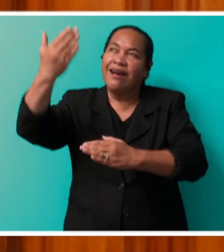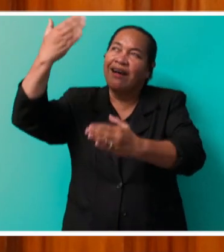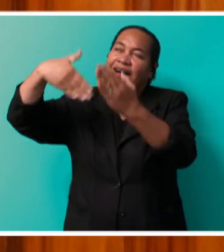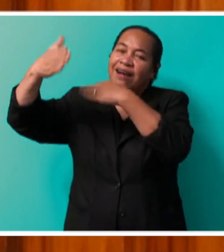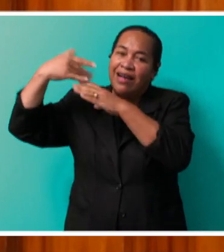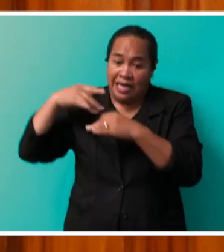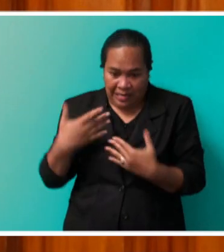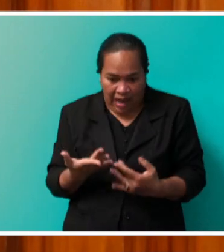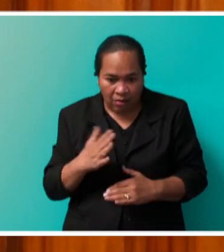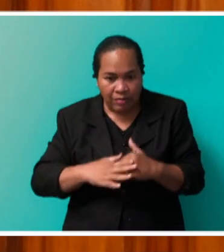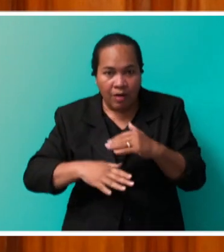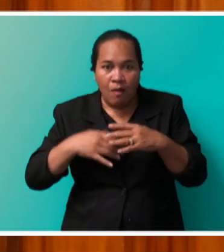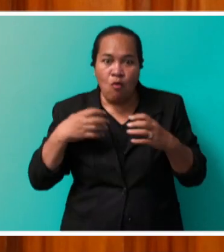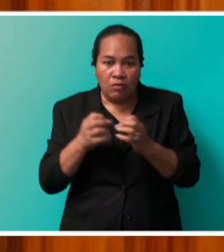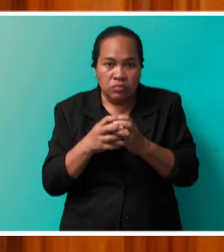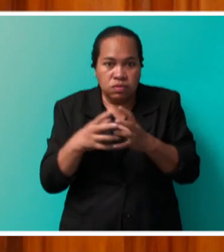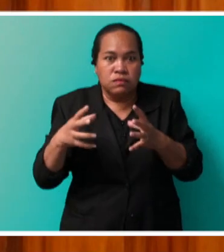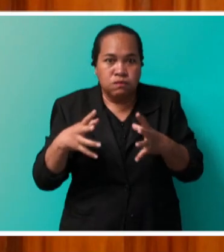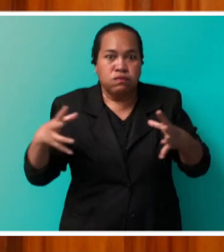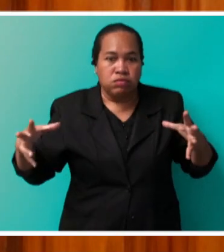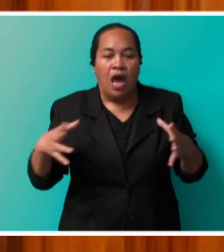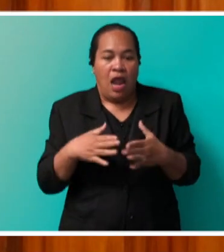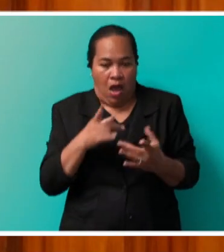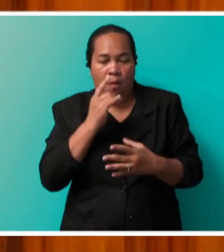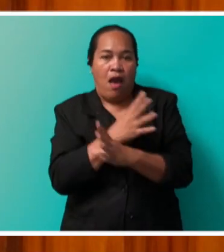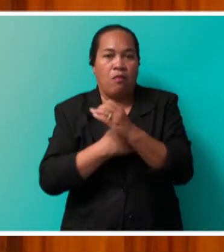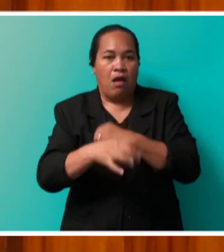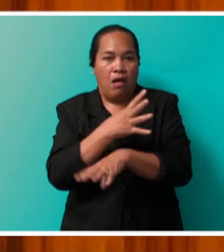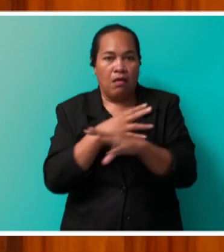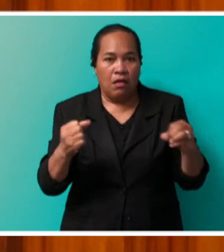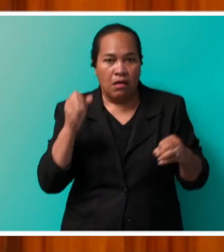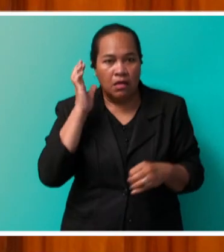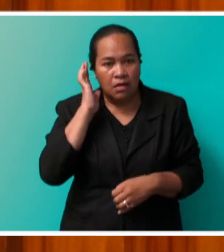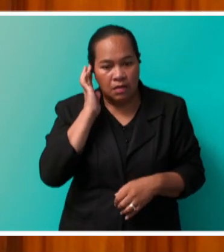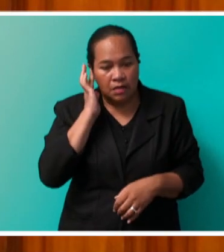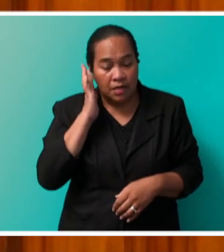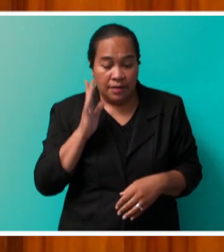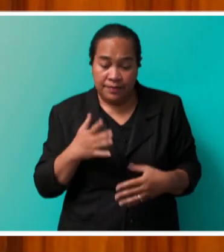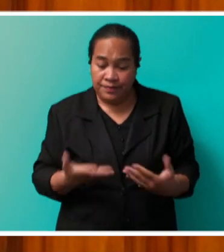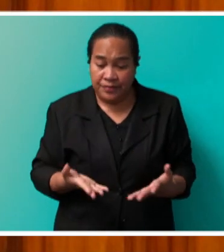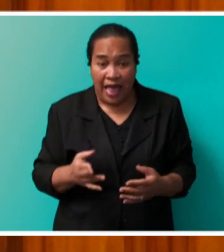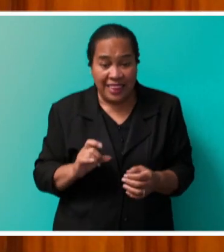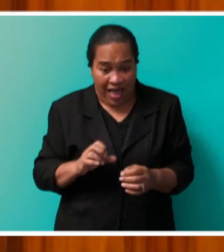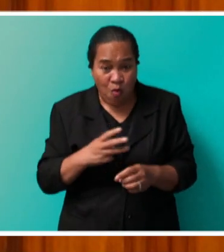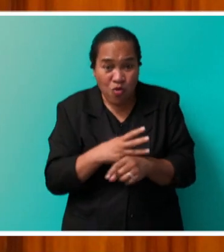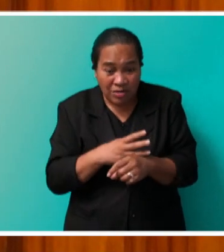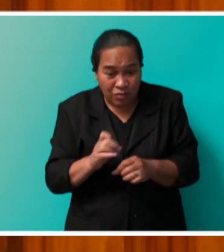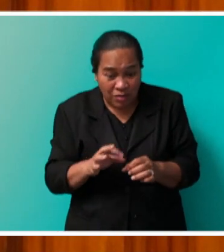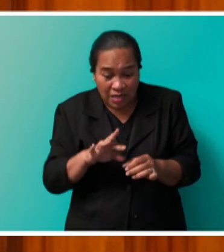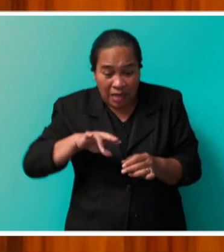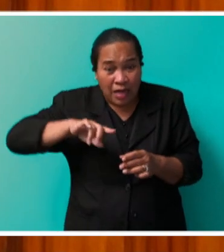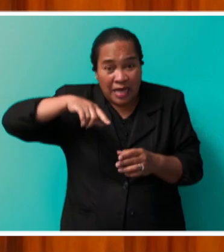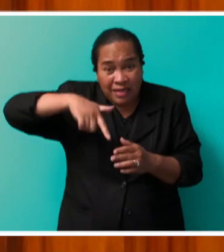its numbers to a visibly destructive stage now. Honorable Speaker, the termites tunnel their way out of their